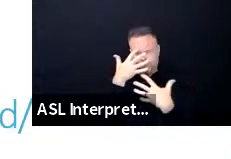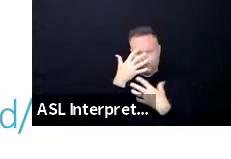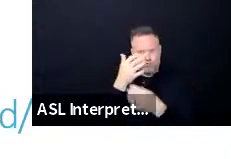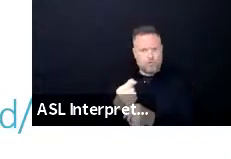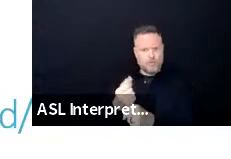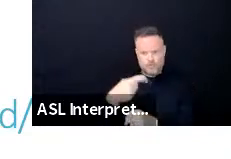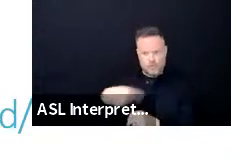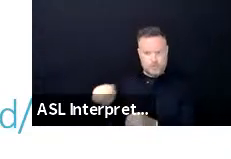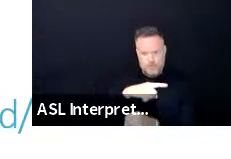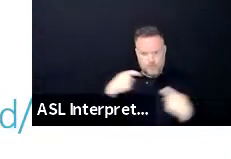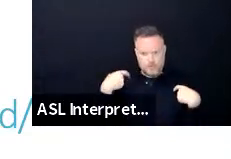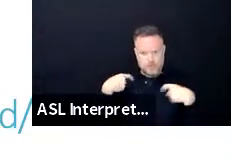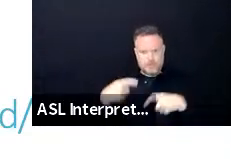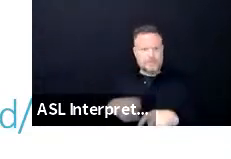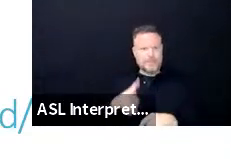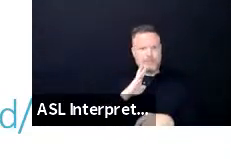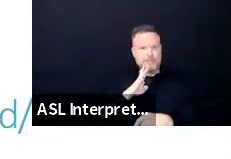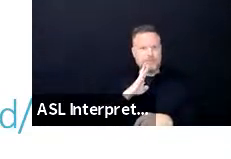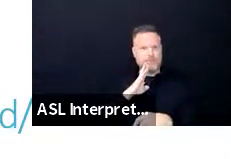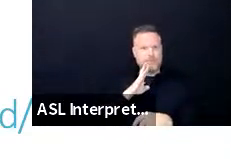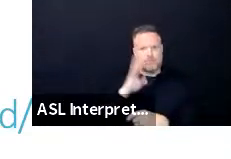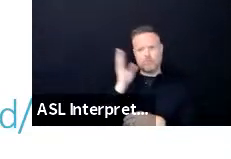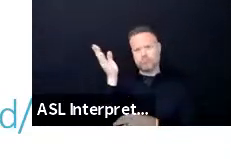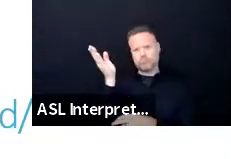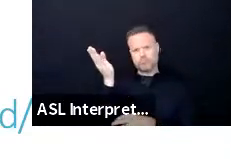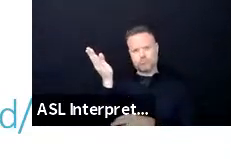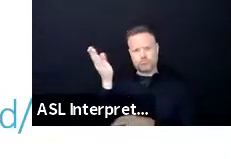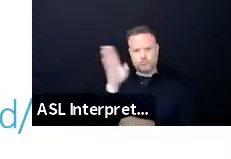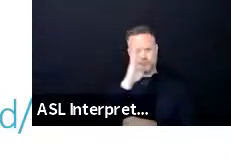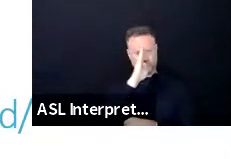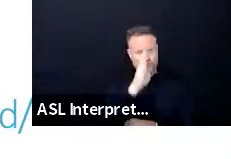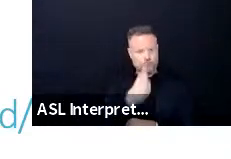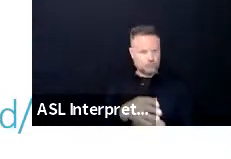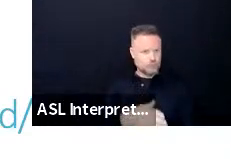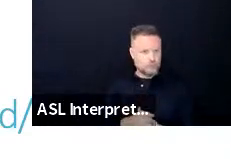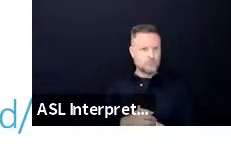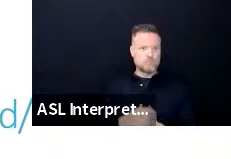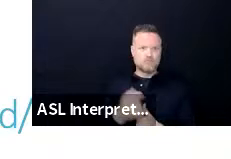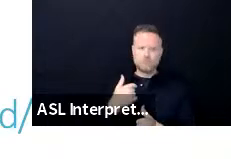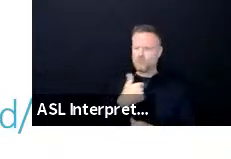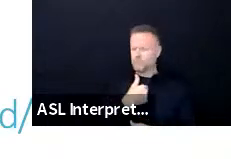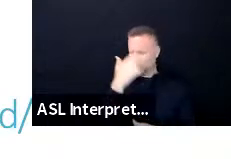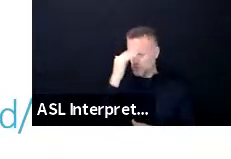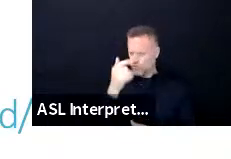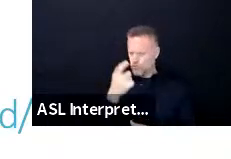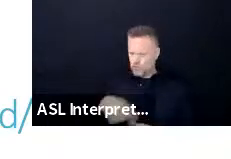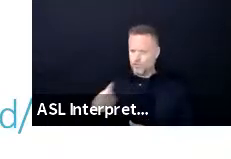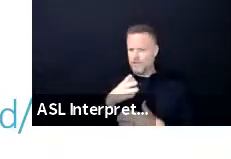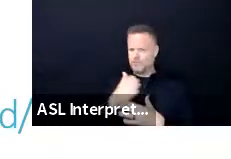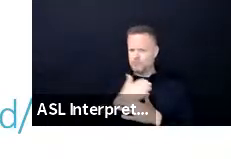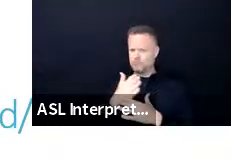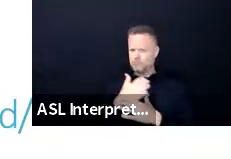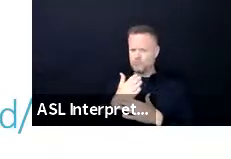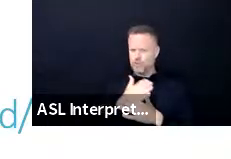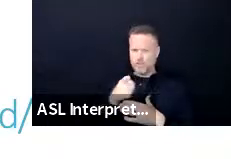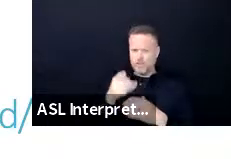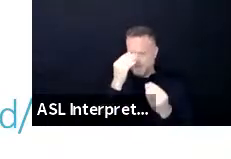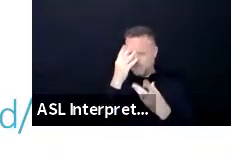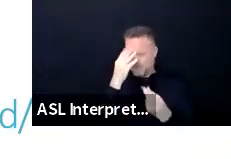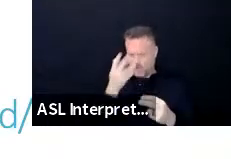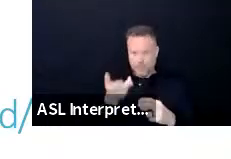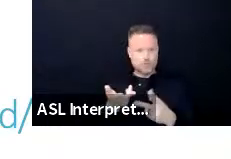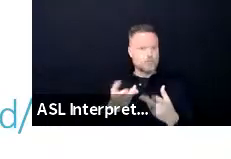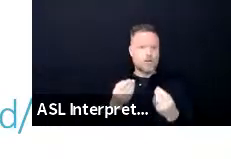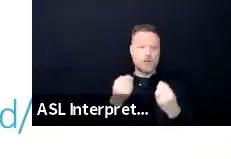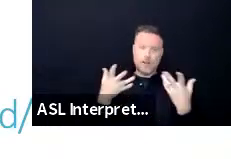that are true. And we notice that there is a lot of sharing of information, and our views go up significantly from week to week.